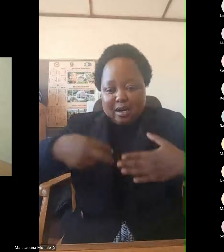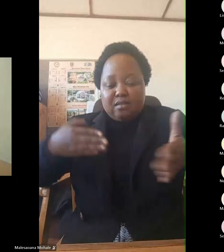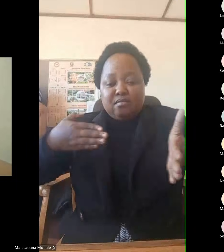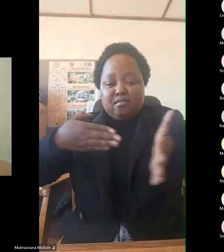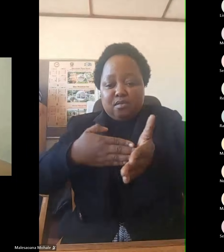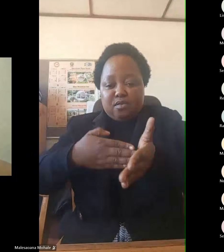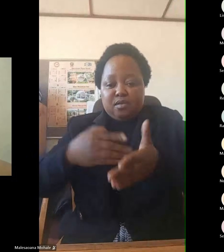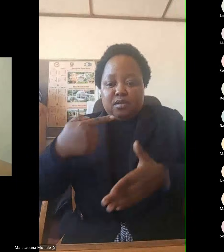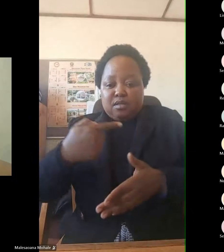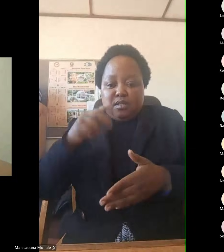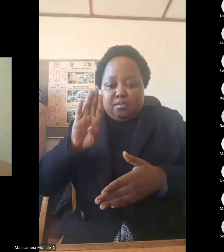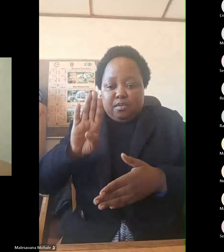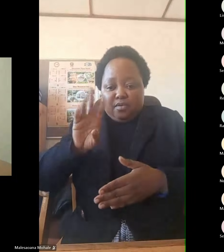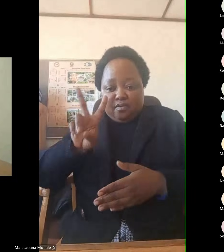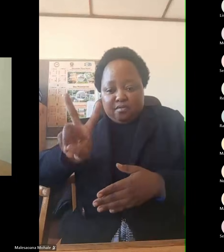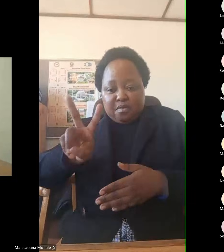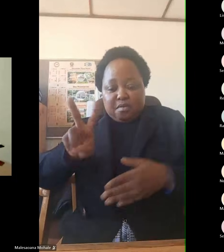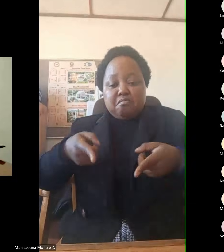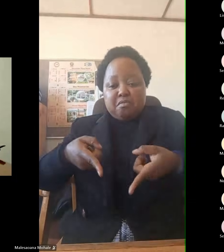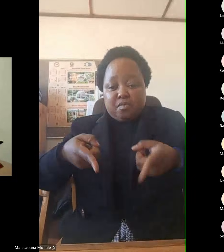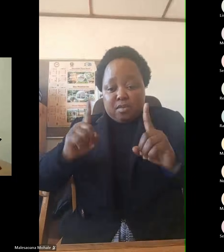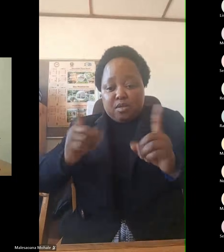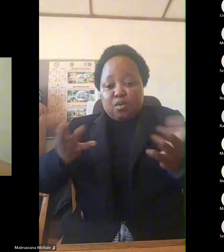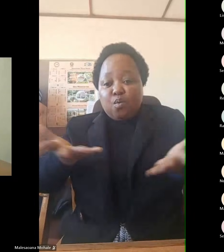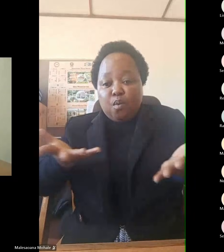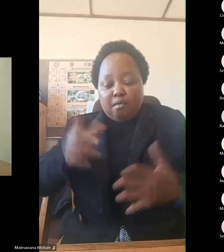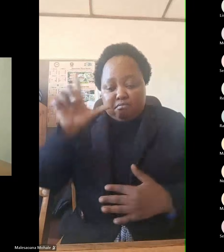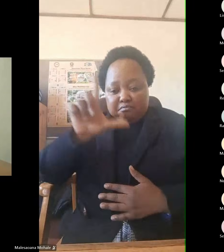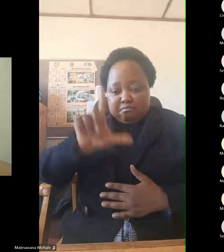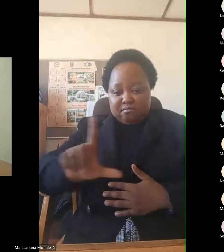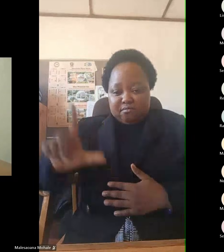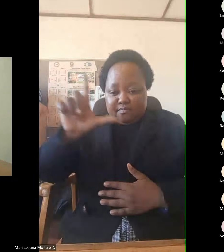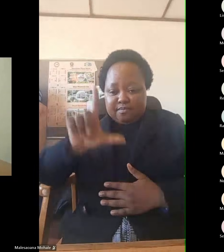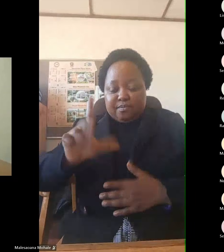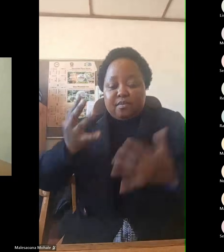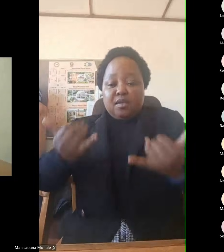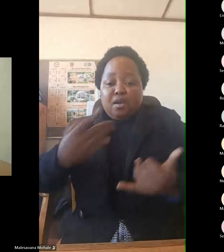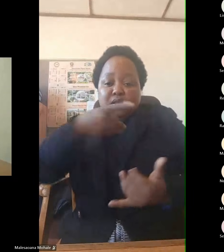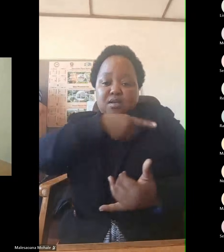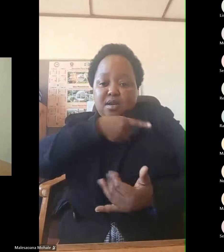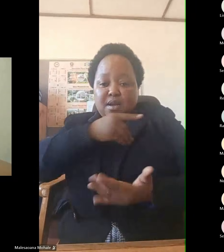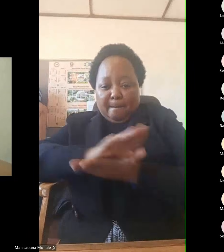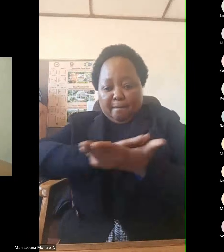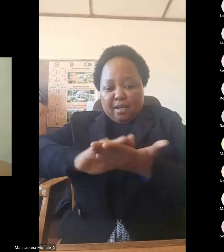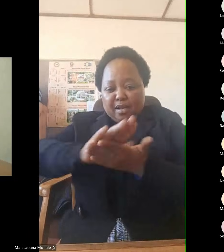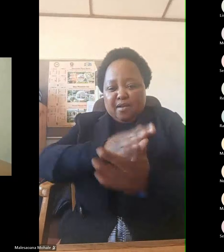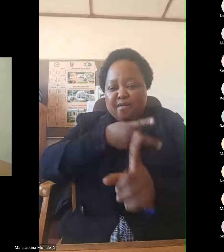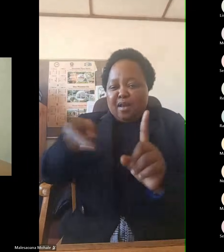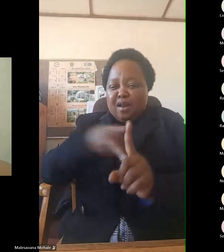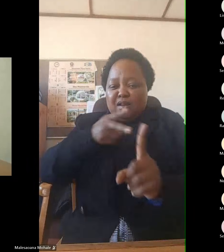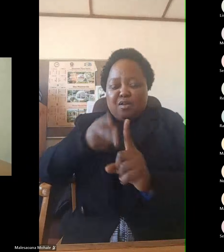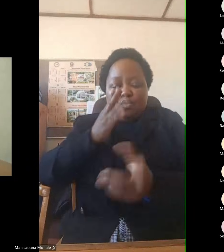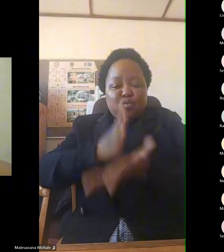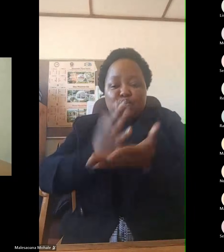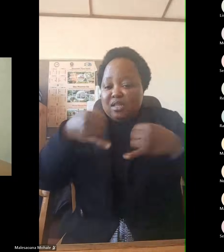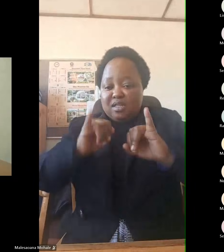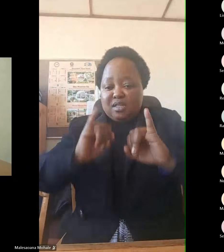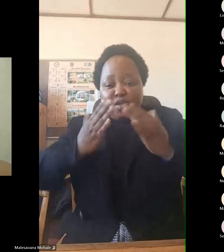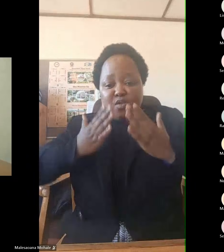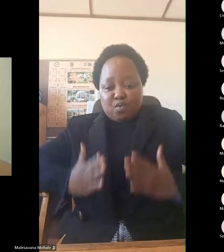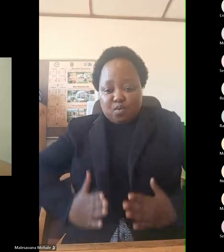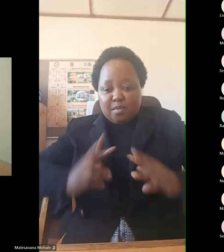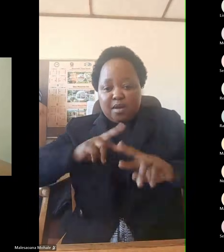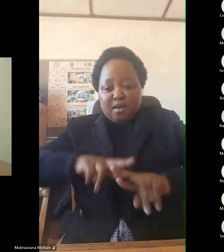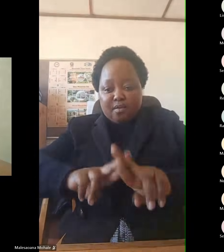in Lesotho. And GBV really remains a serious human rights public health